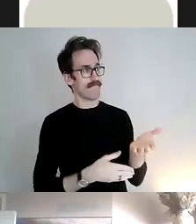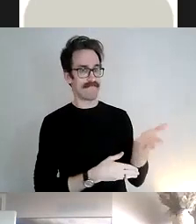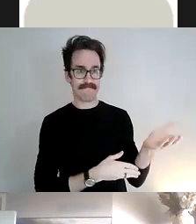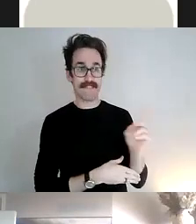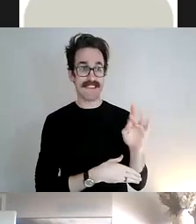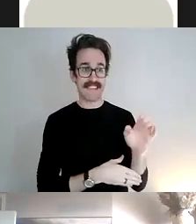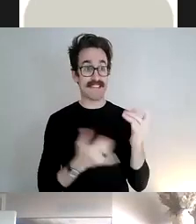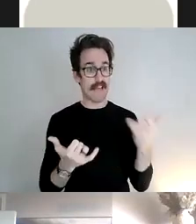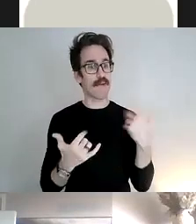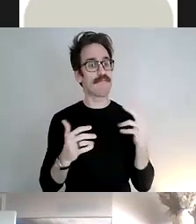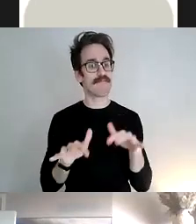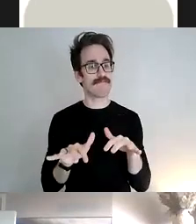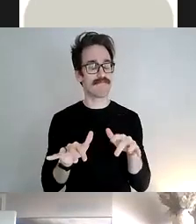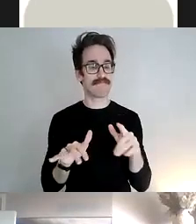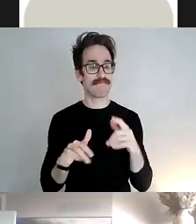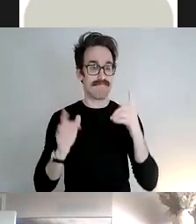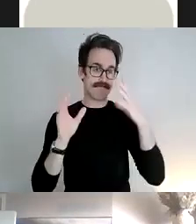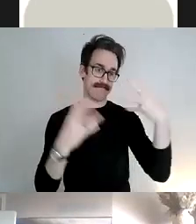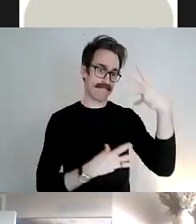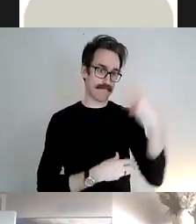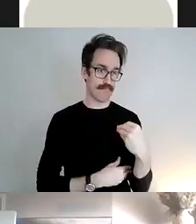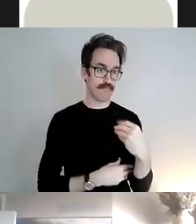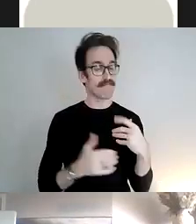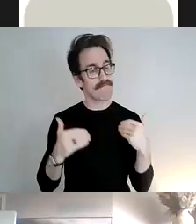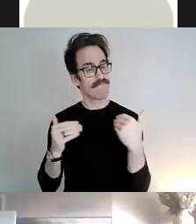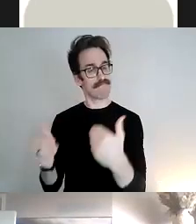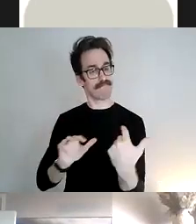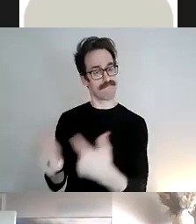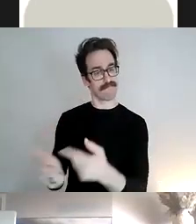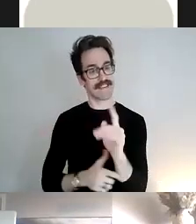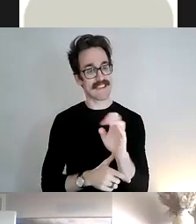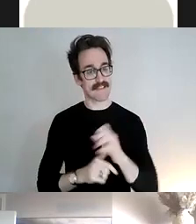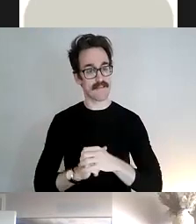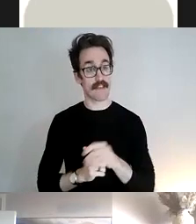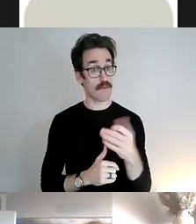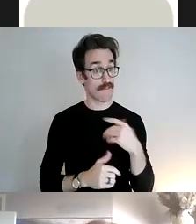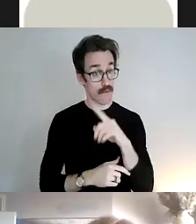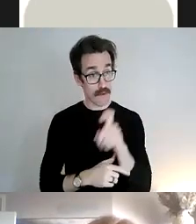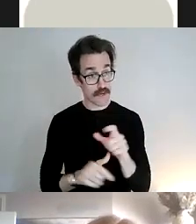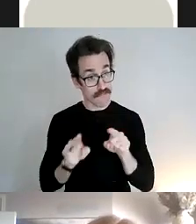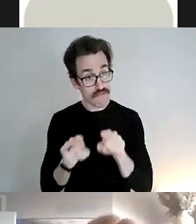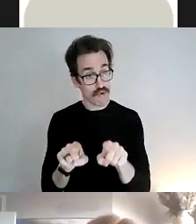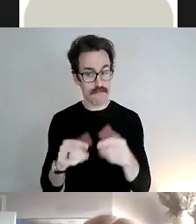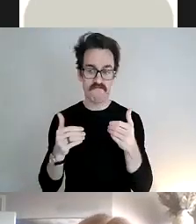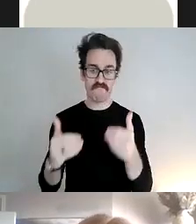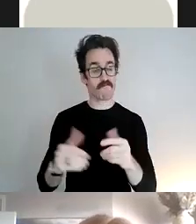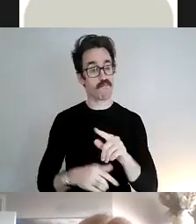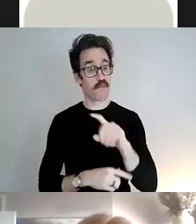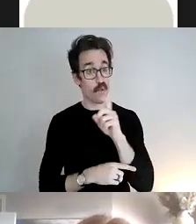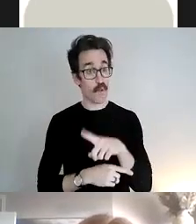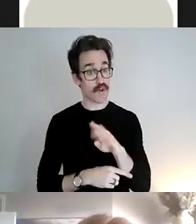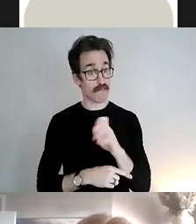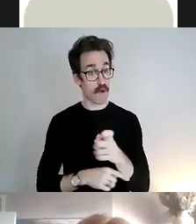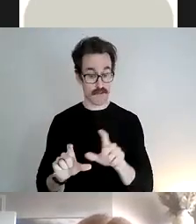go offline. And again, just a reminder, if you have specific questions as we go through, post them in the question and answer box, and we will try our best to get through them